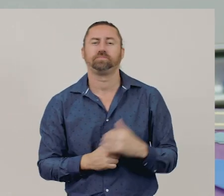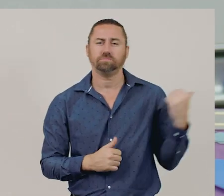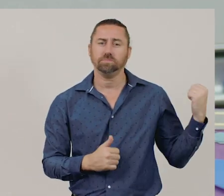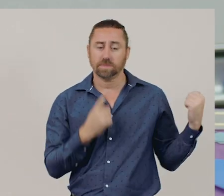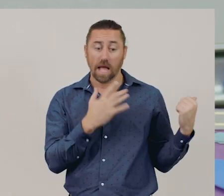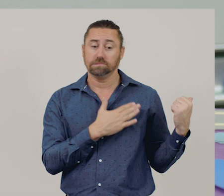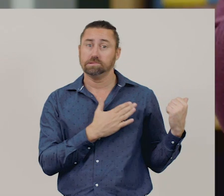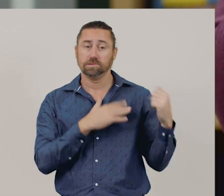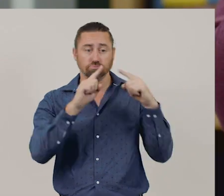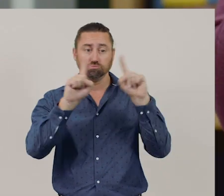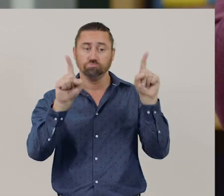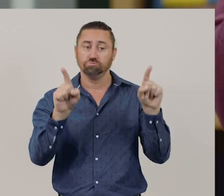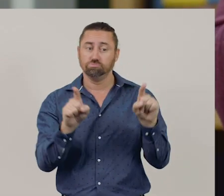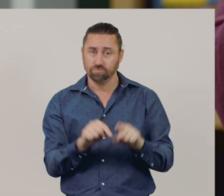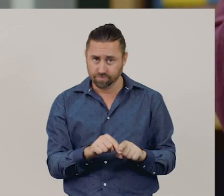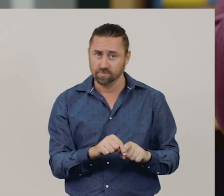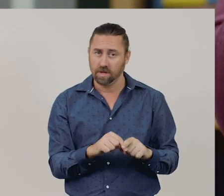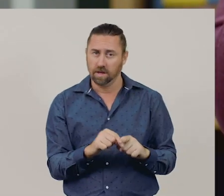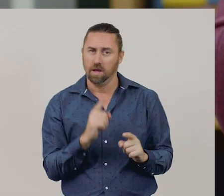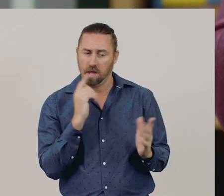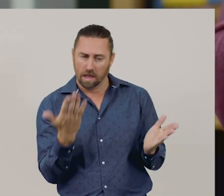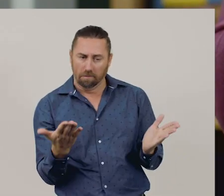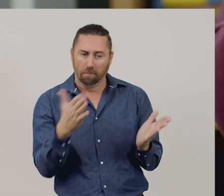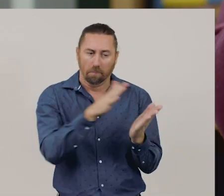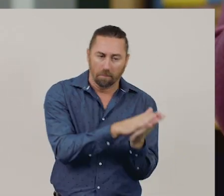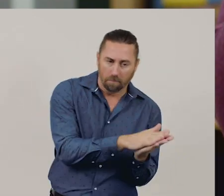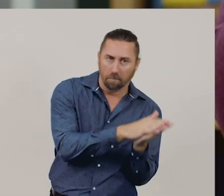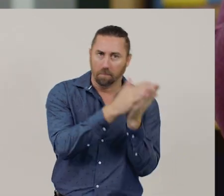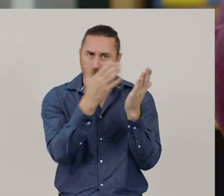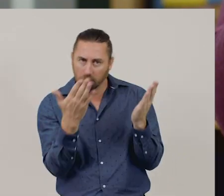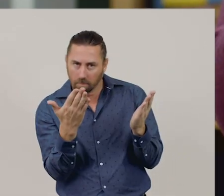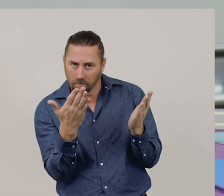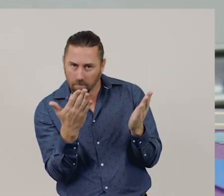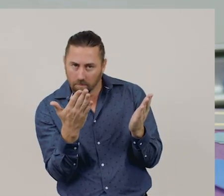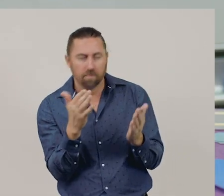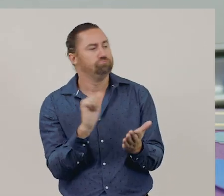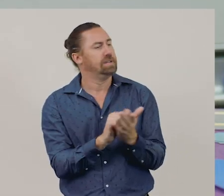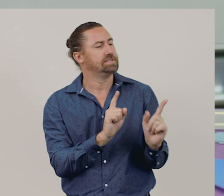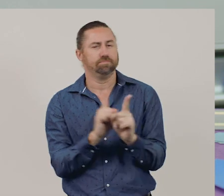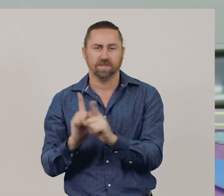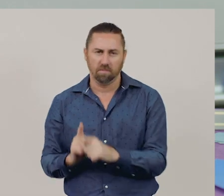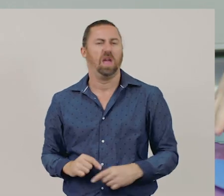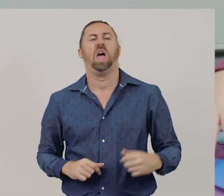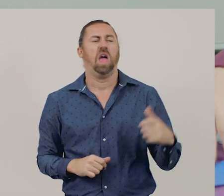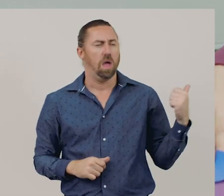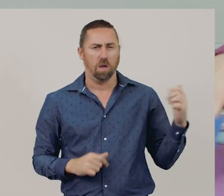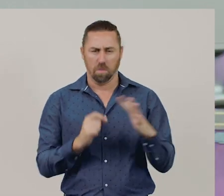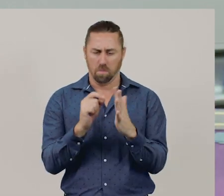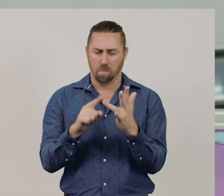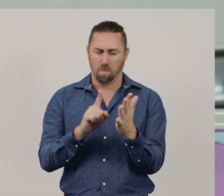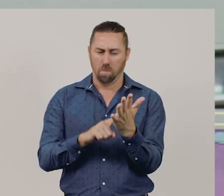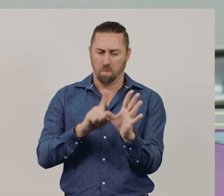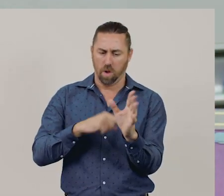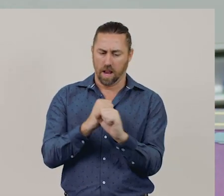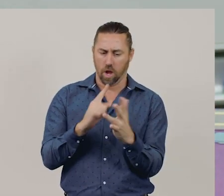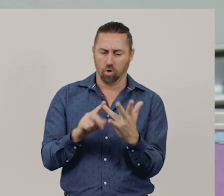can fold it in half to show that it has reflectional symmetry. But what about this polygon?